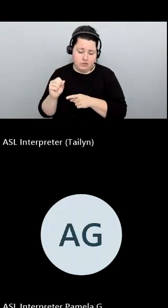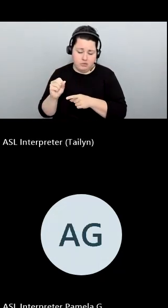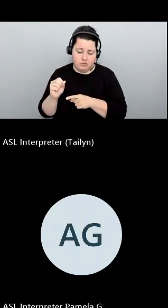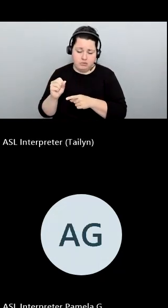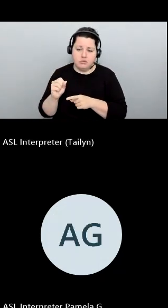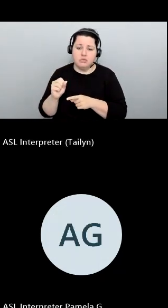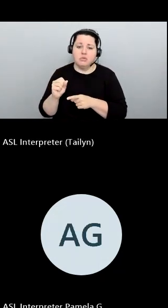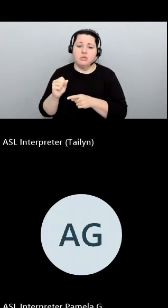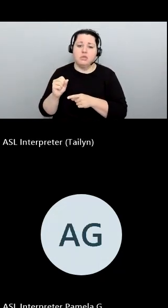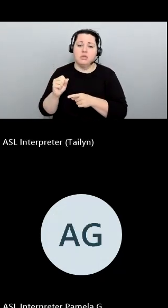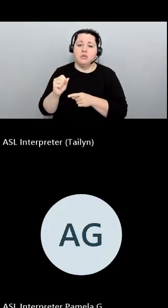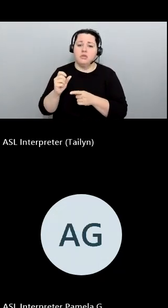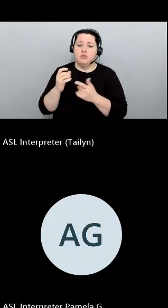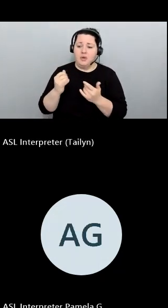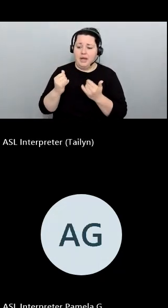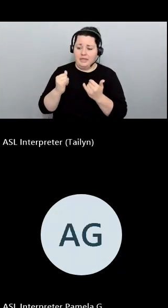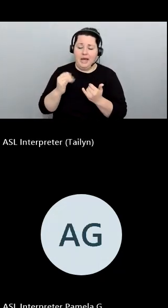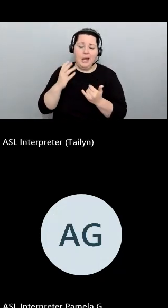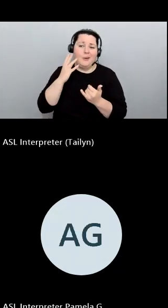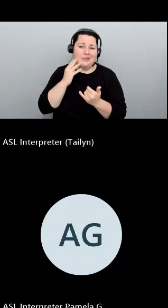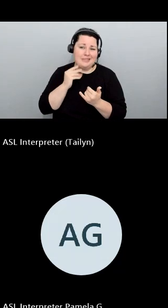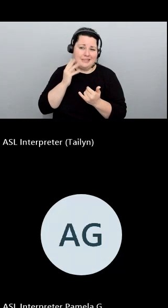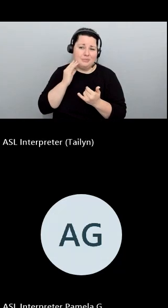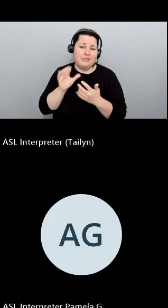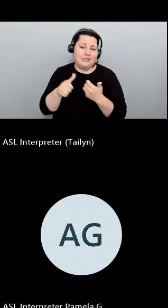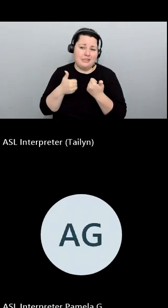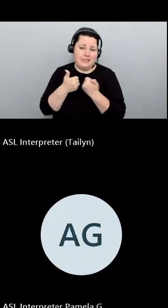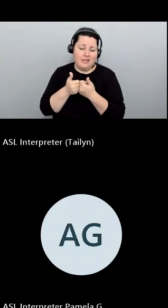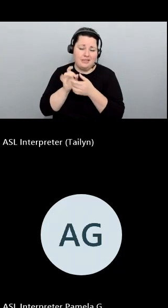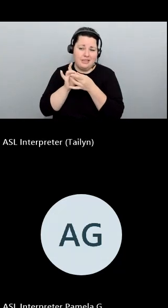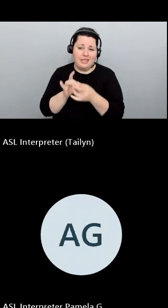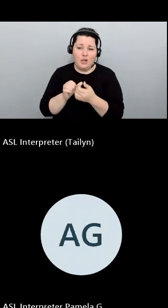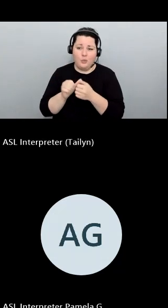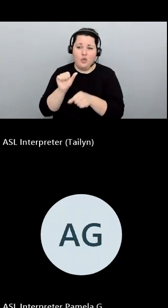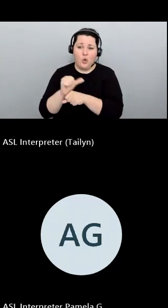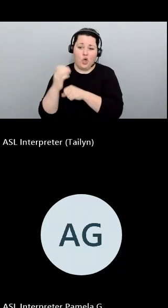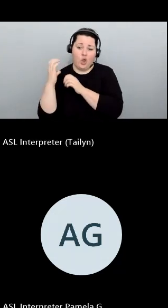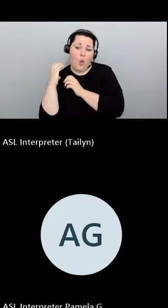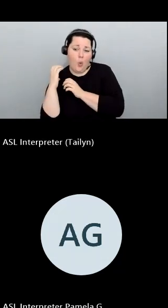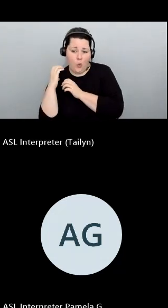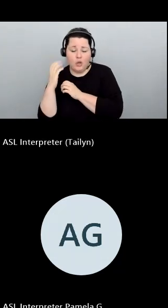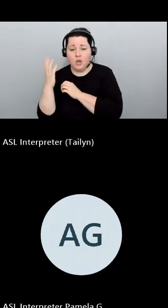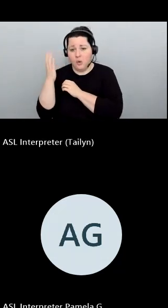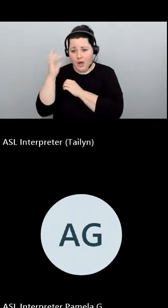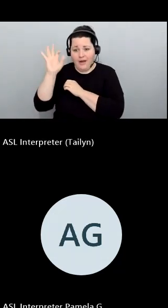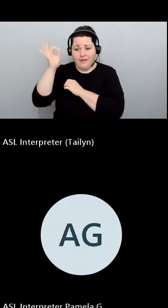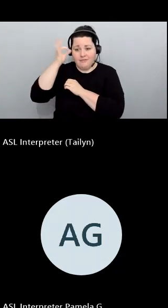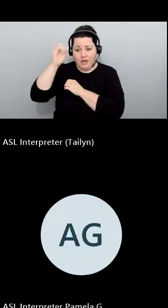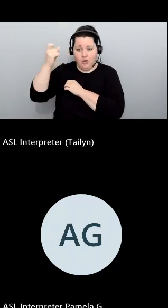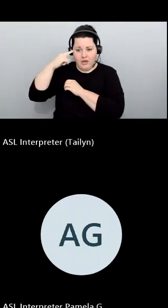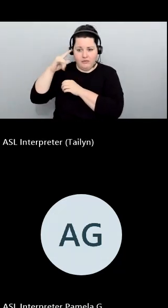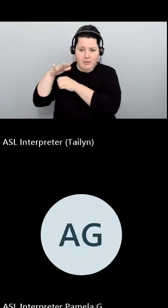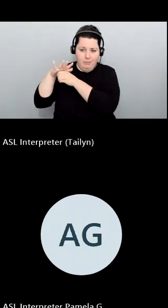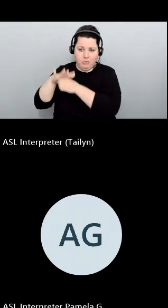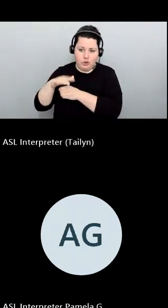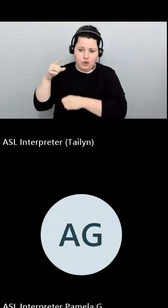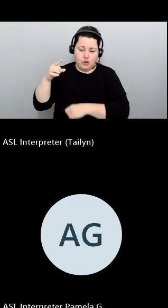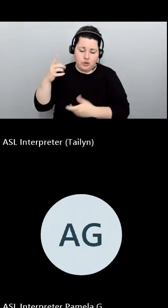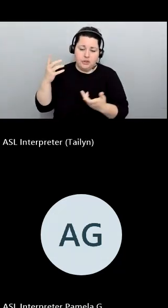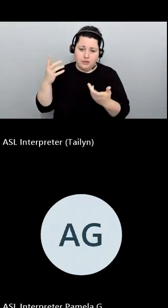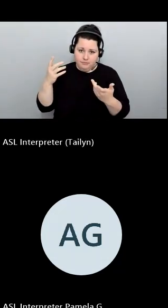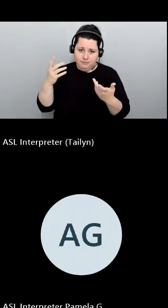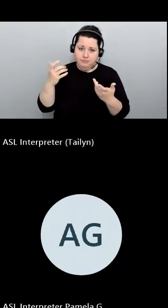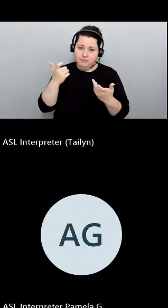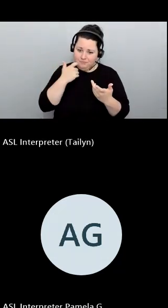we're experiencing a lot of challenges in terms of workload because of pressures from the federal government. And we recently did some